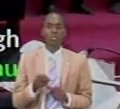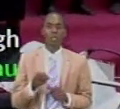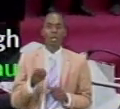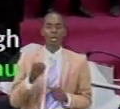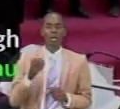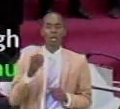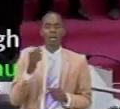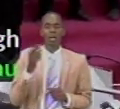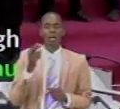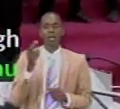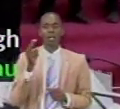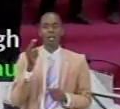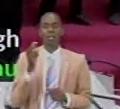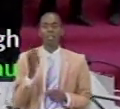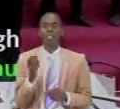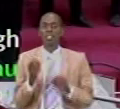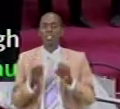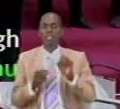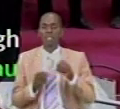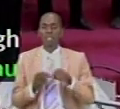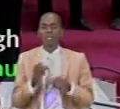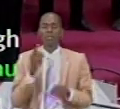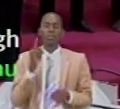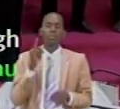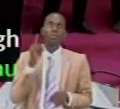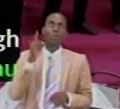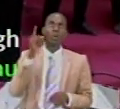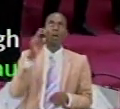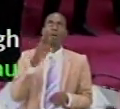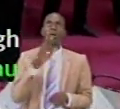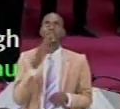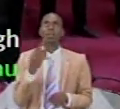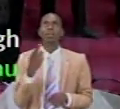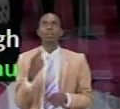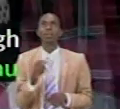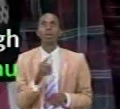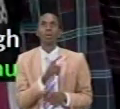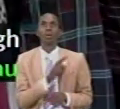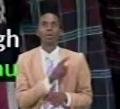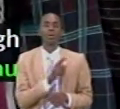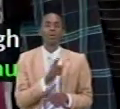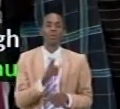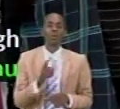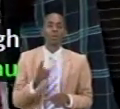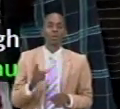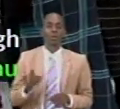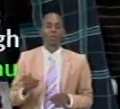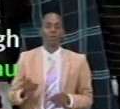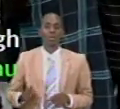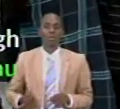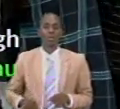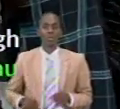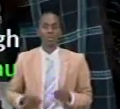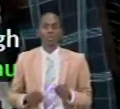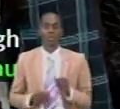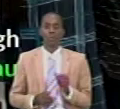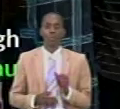you are the Lord yes you are the Lord